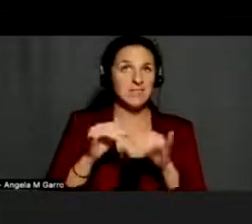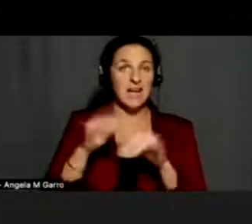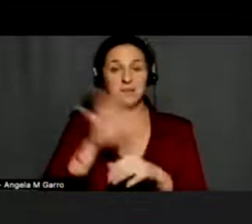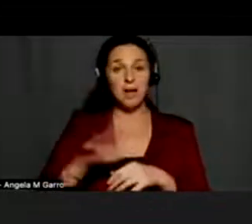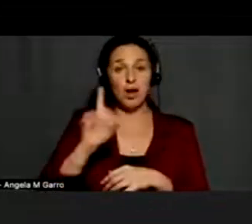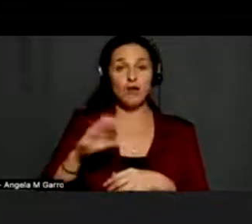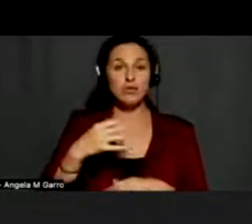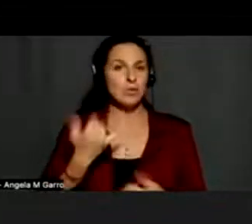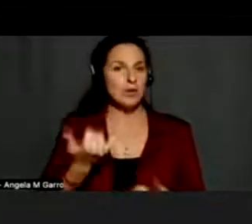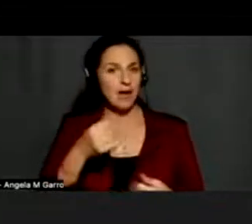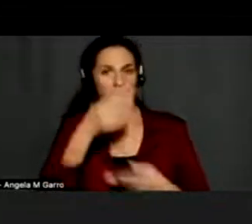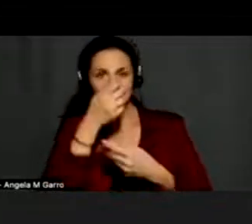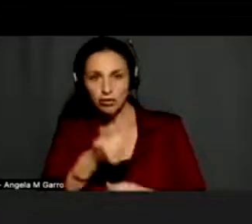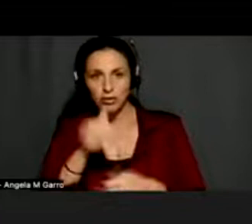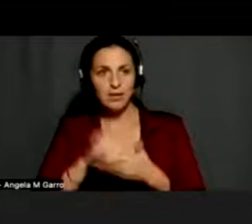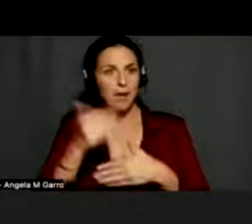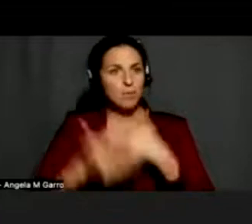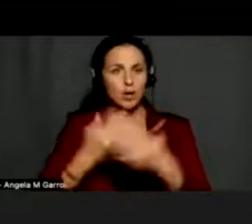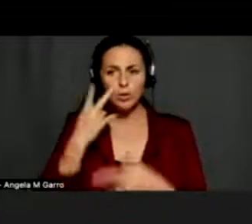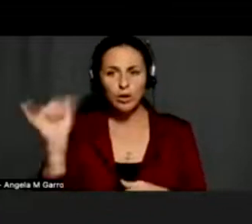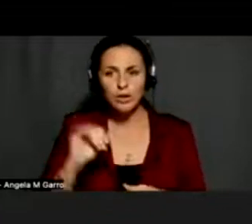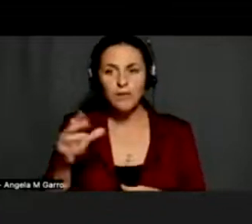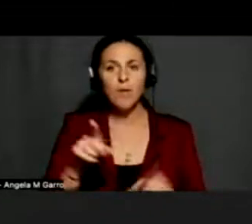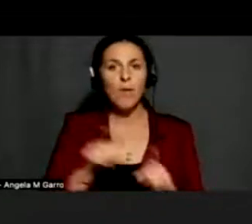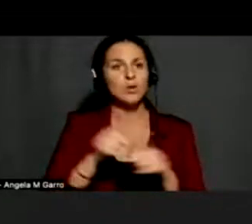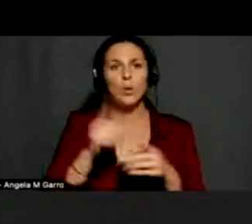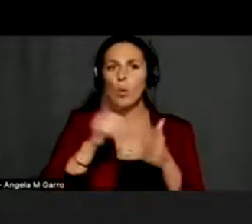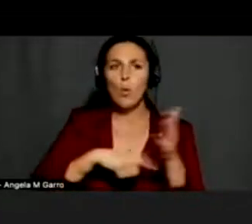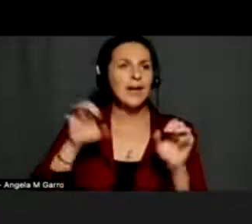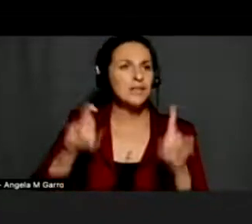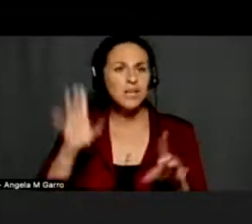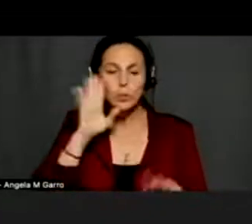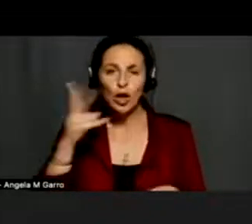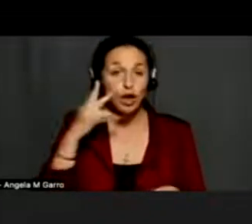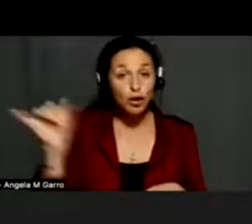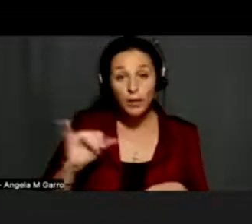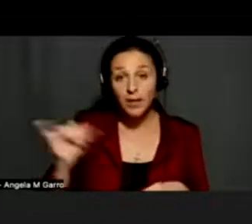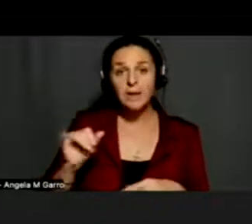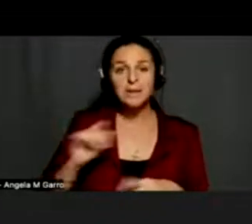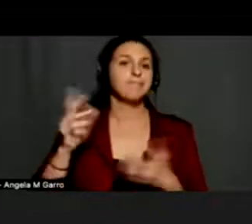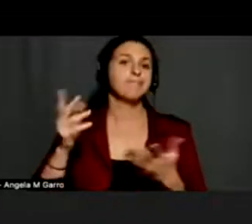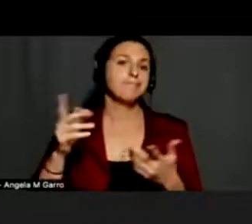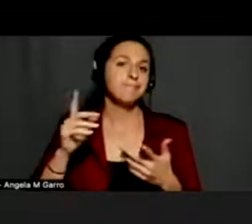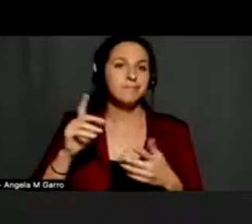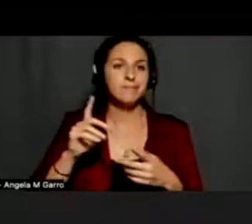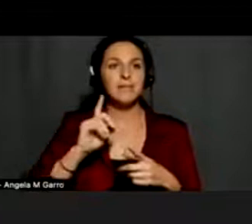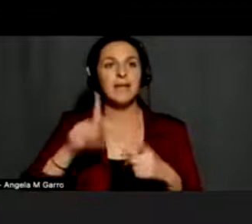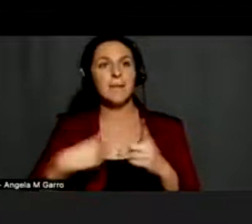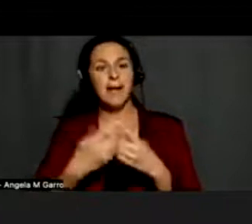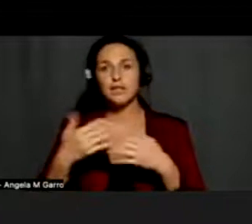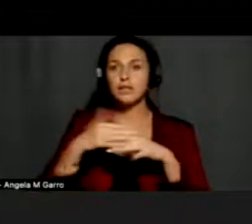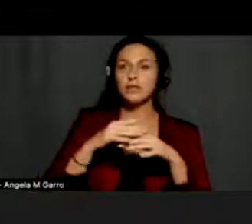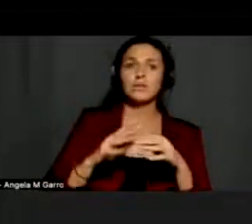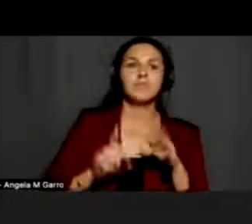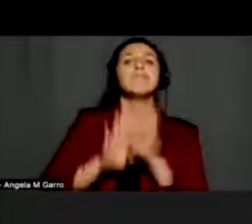process will look like, as well as what education might look like about immersion programs, about